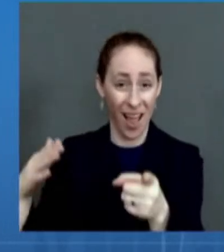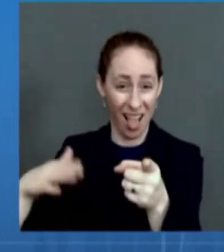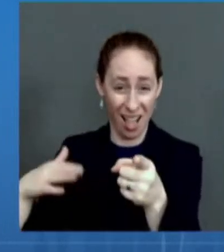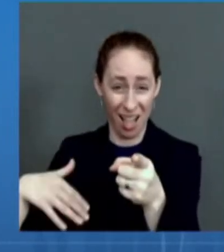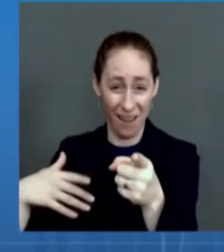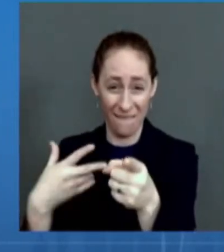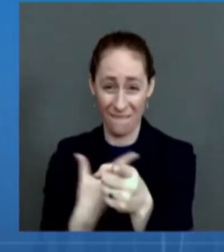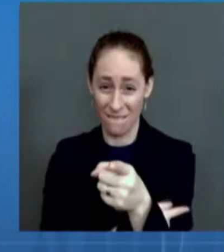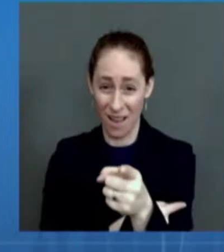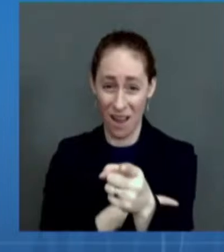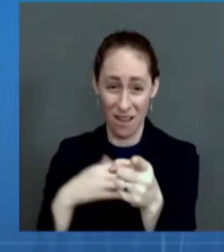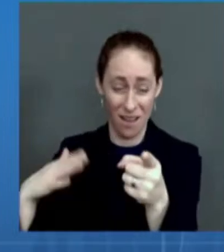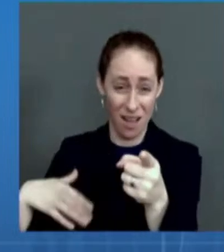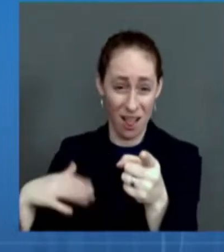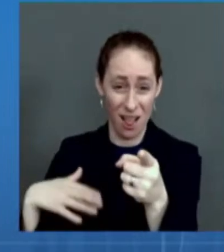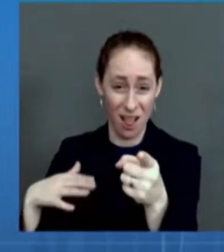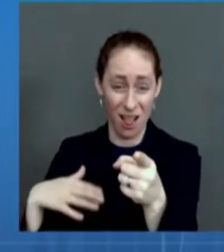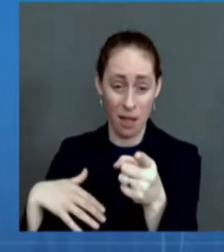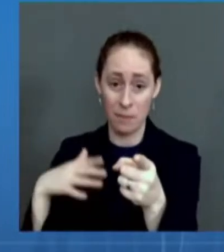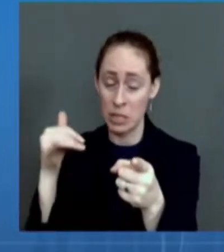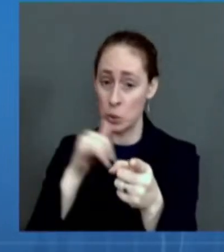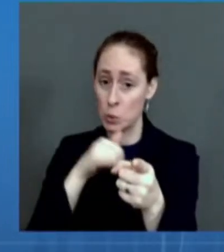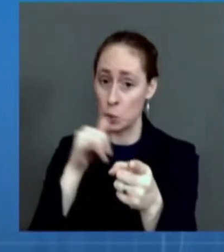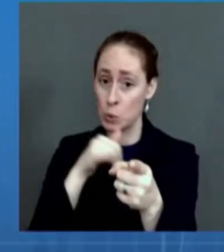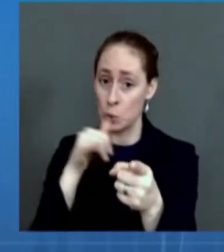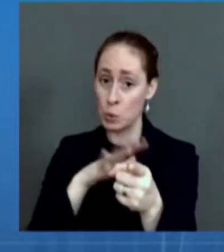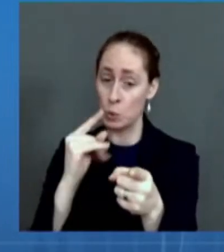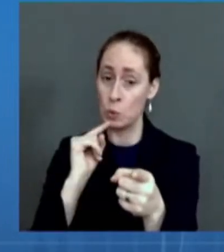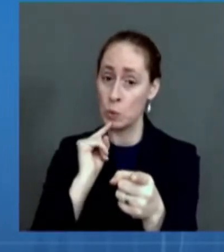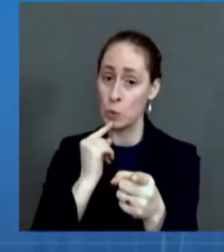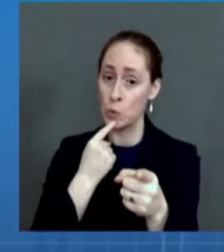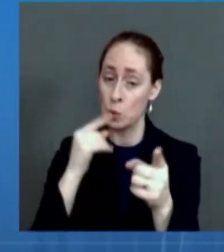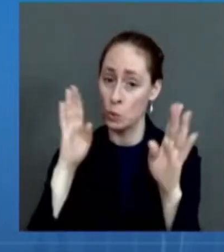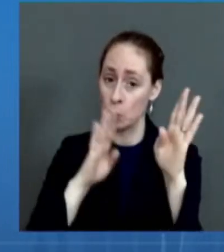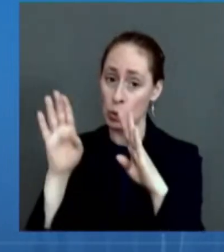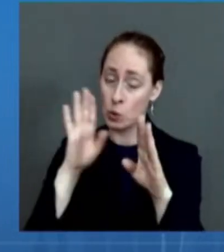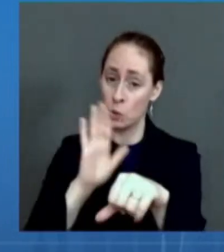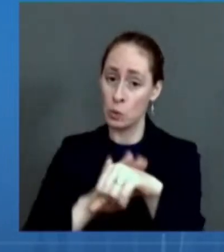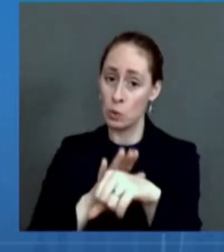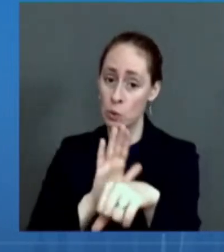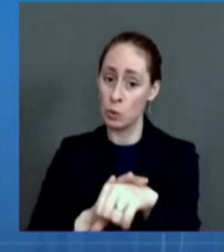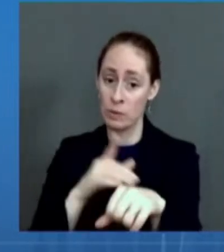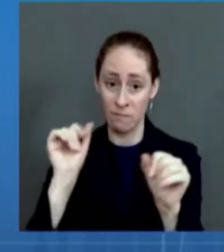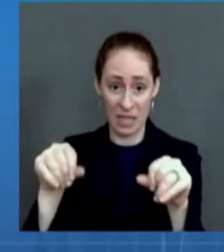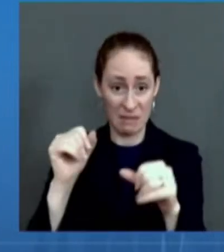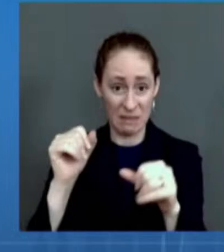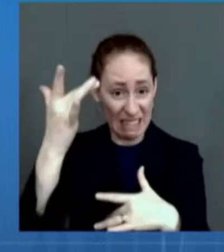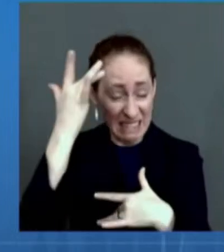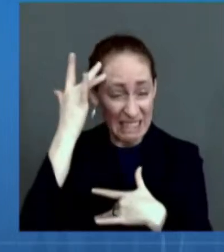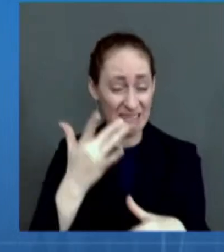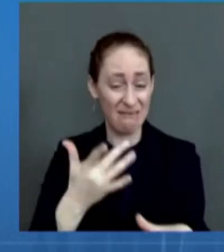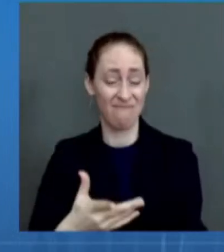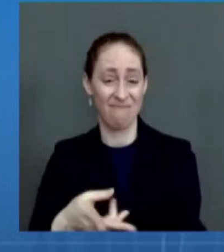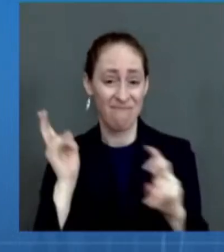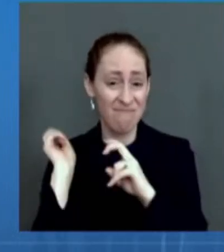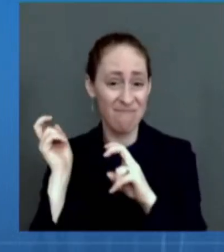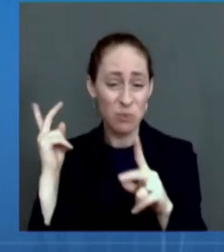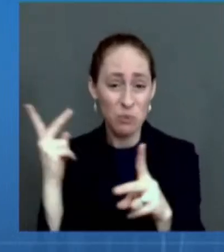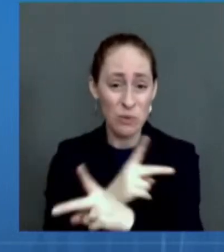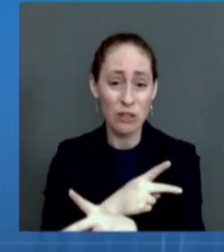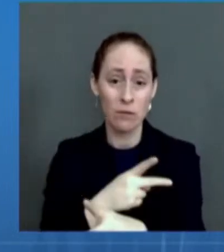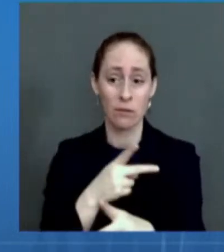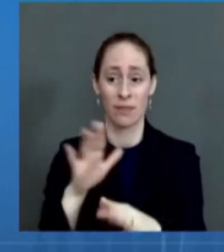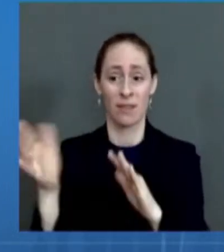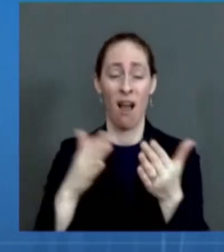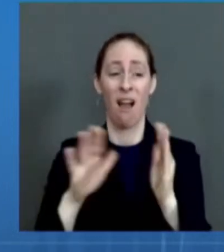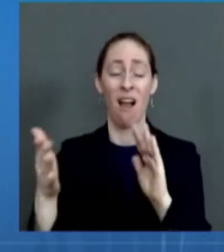families, and the hospitals you may soon overwhelm. So our message to every American is clear. There